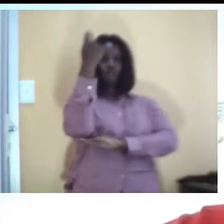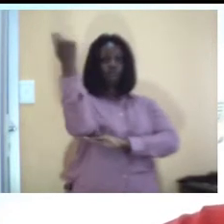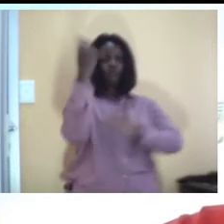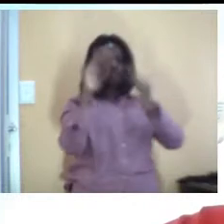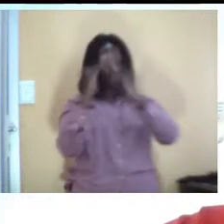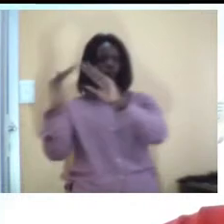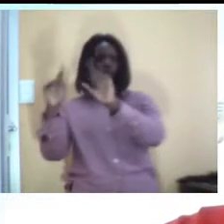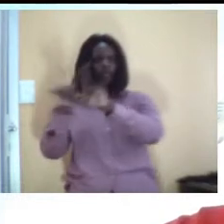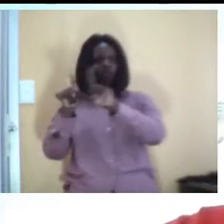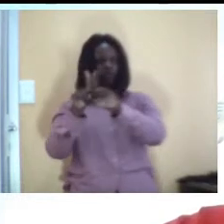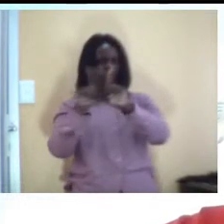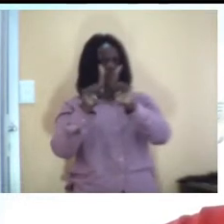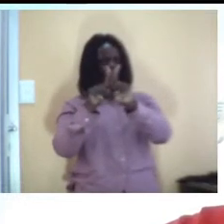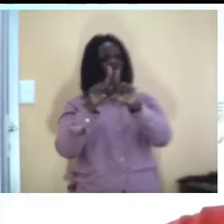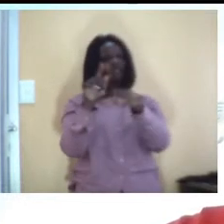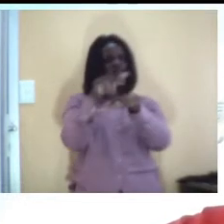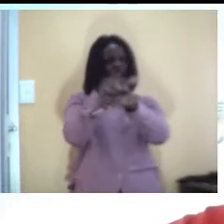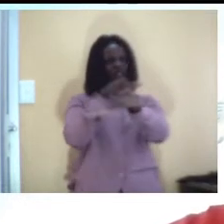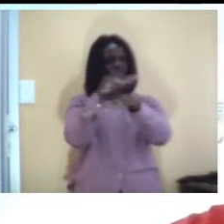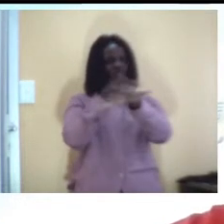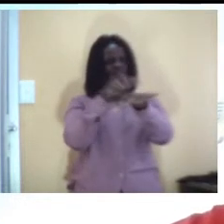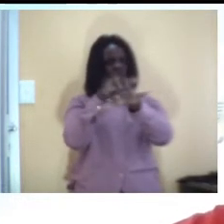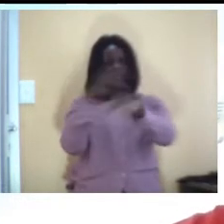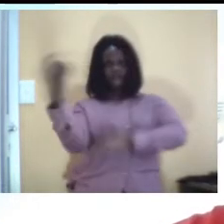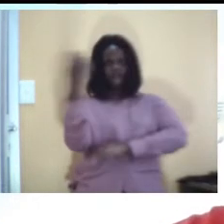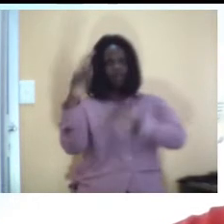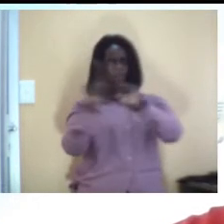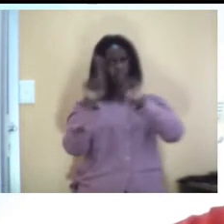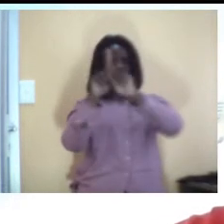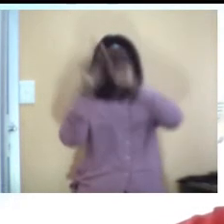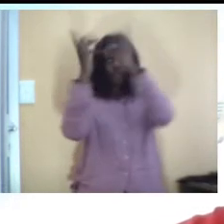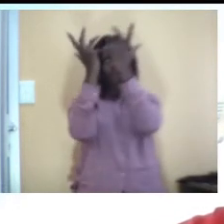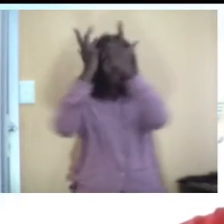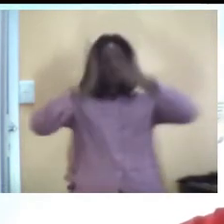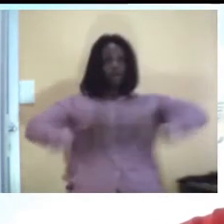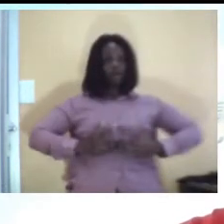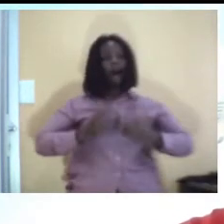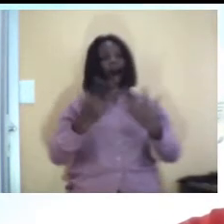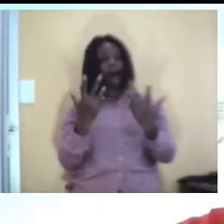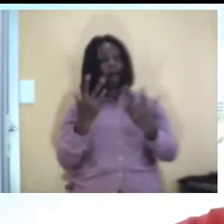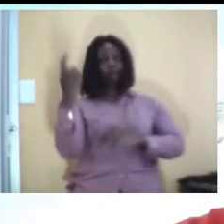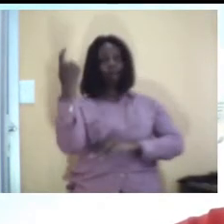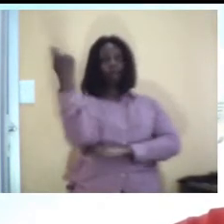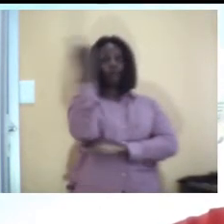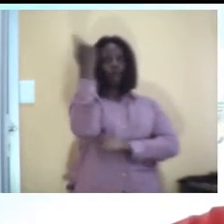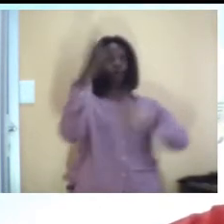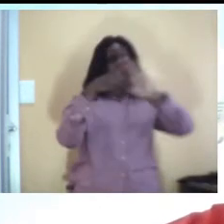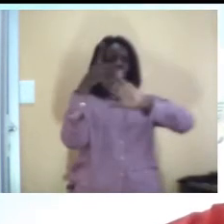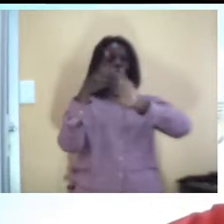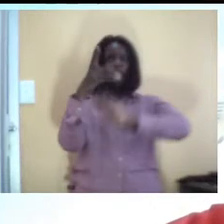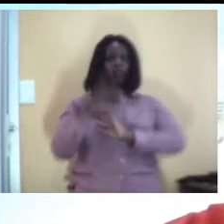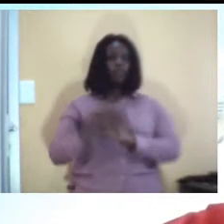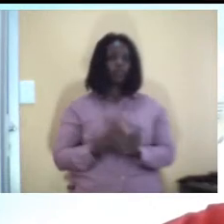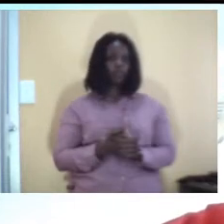and theoretically attempts at a coordination rural development. This has been